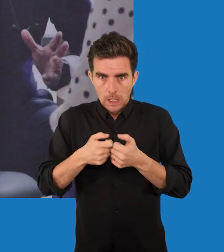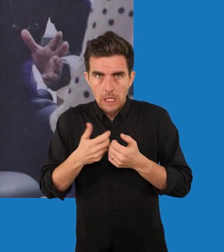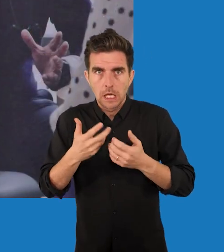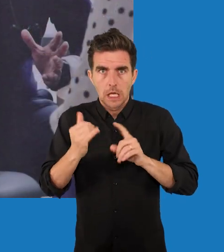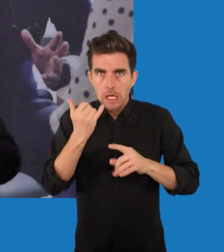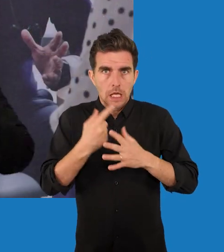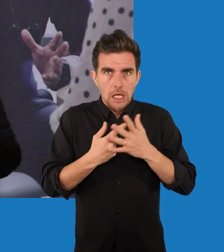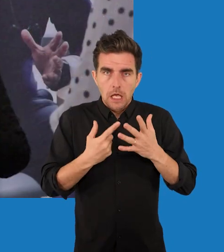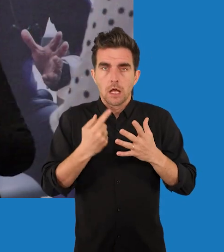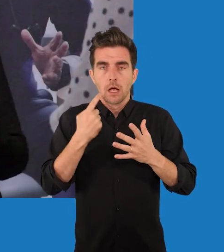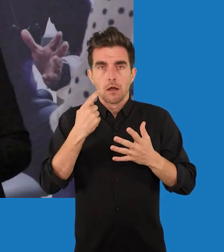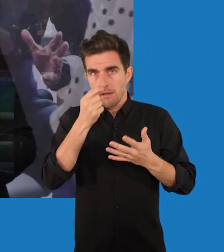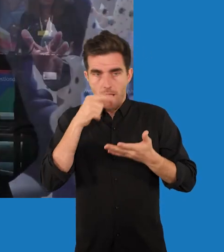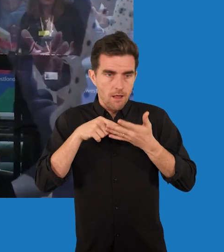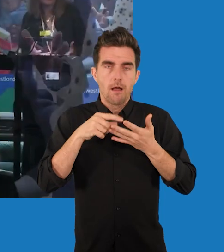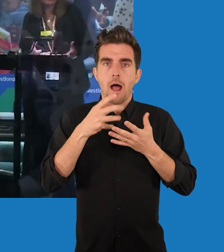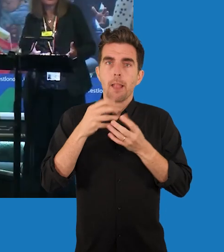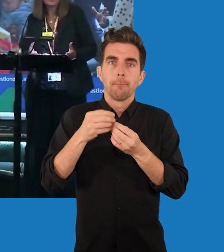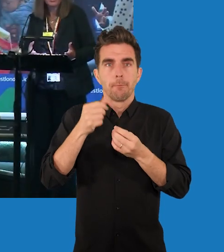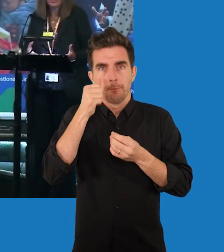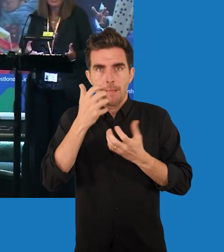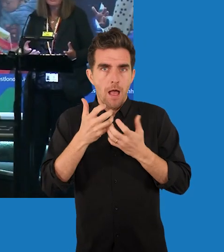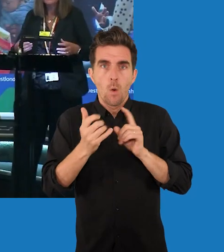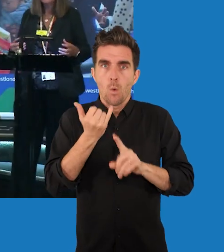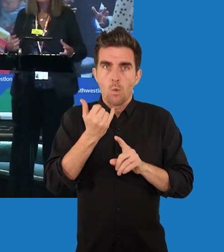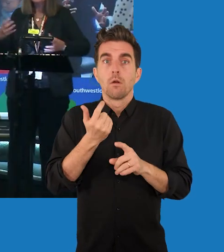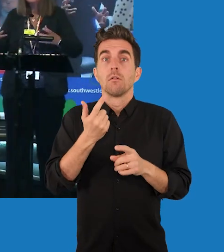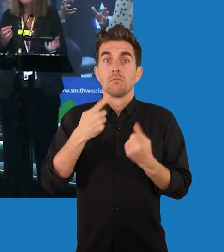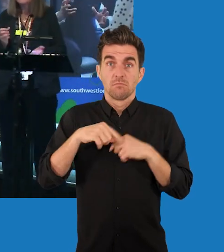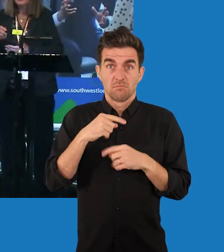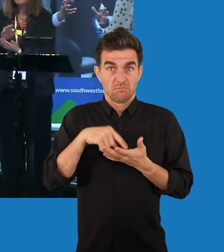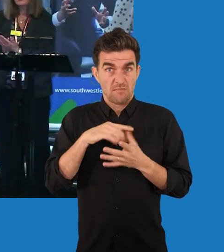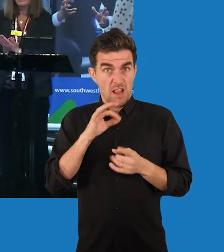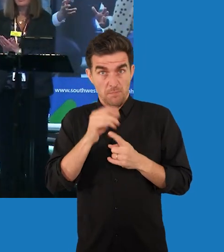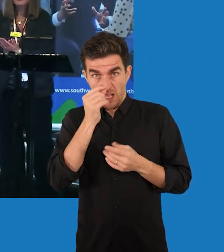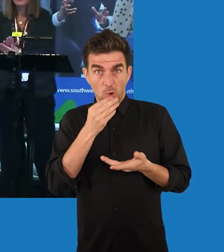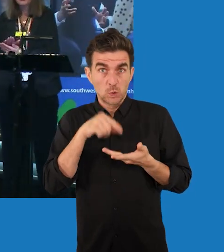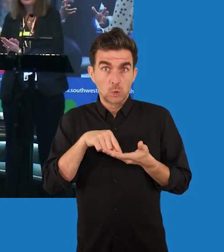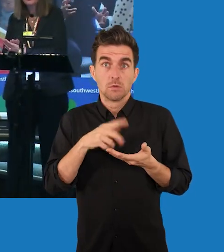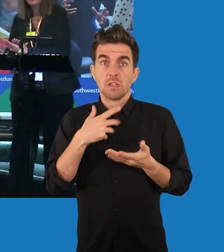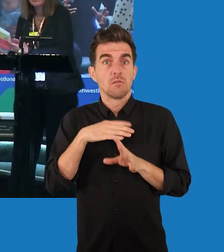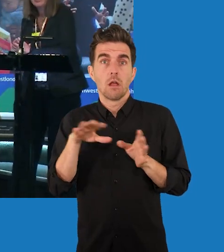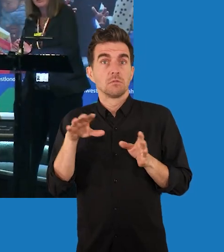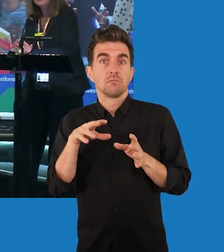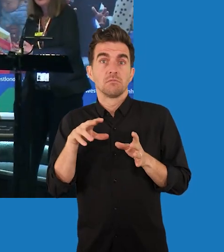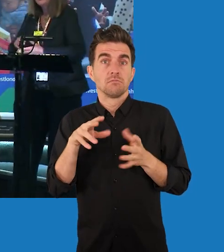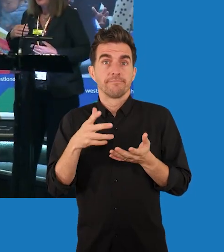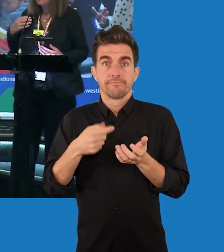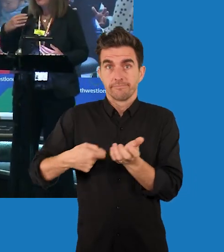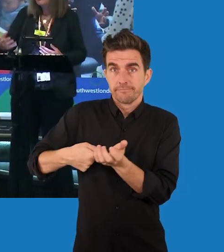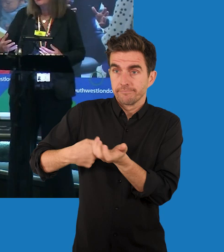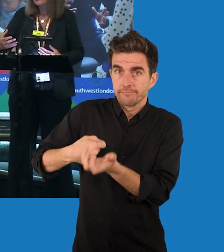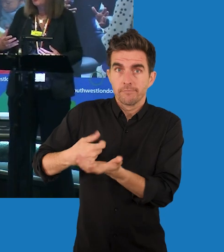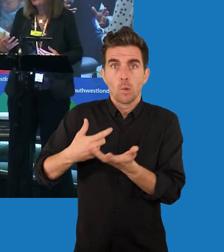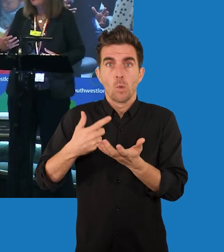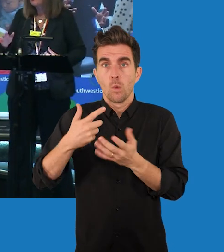digital ability to actually be able to access services quickly. So for those of us that like the app and that can use it, we can. And